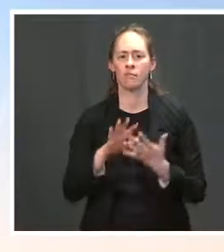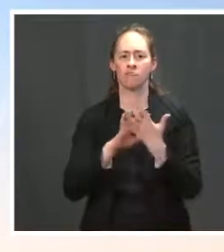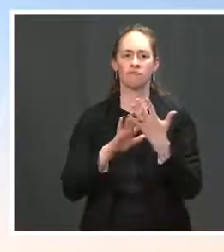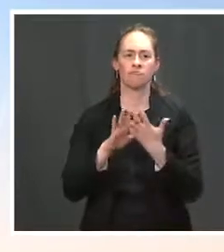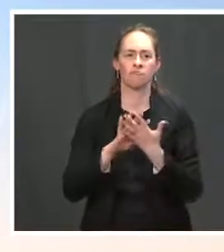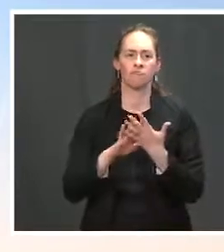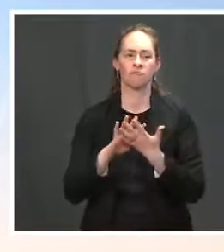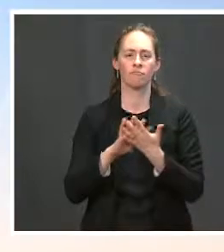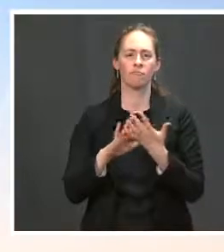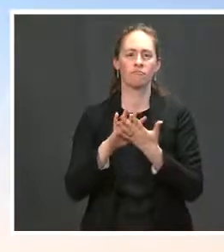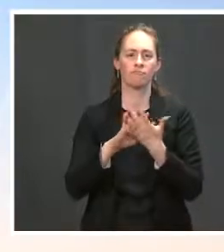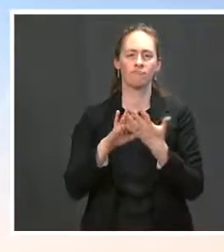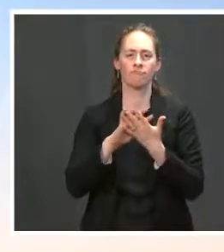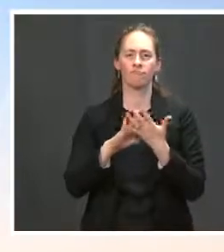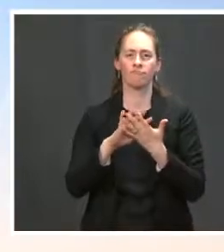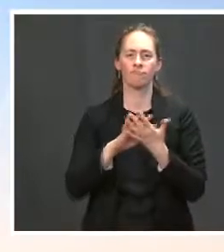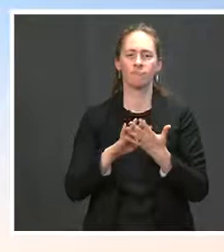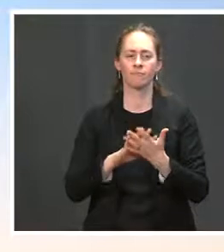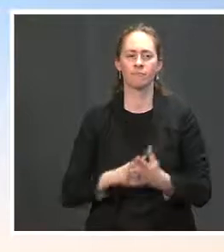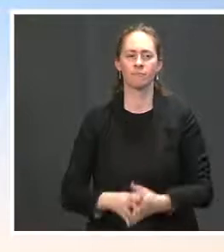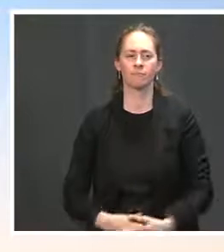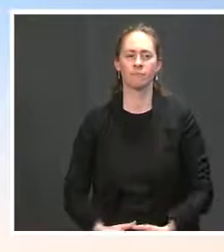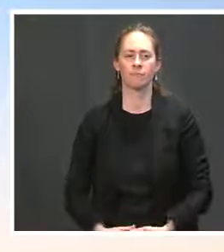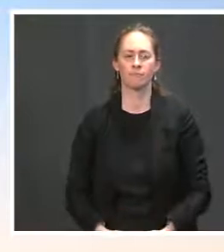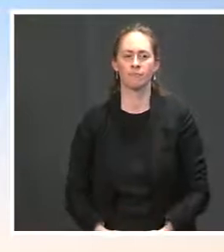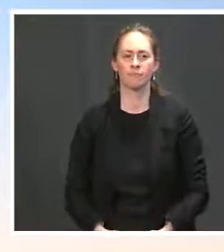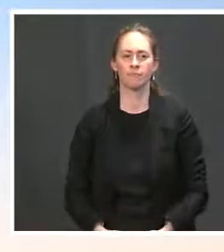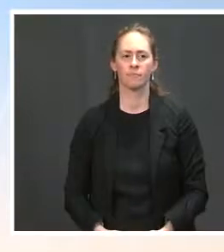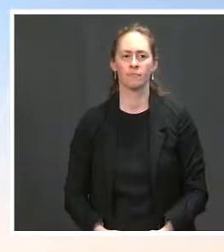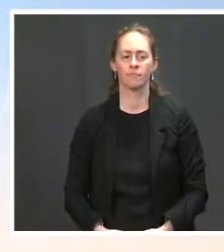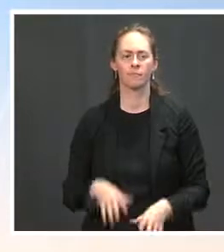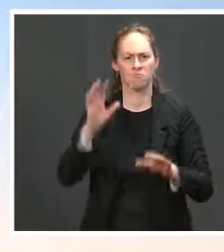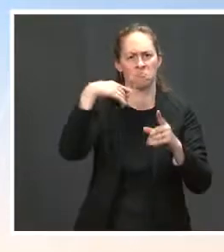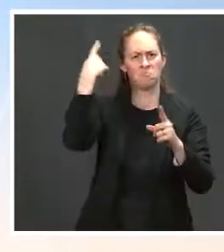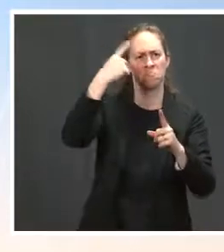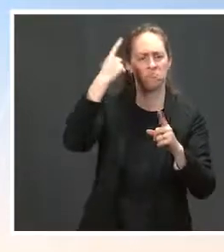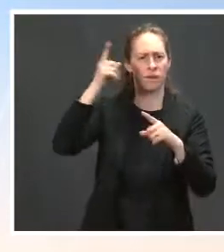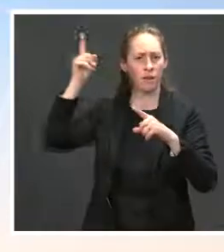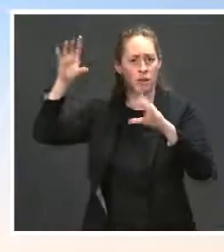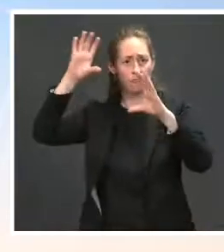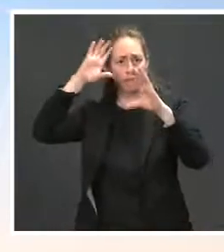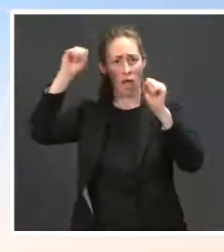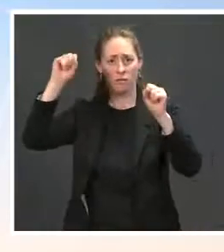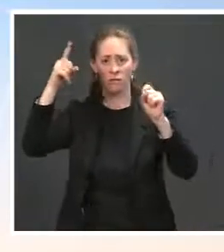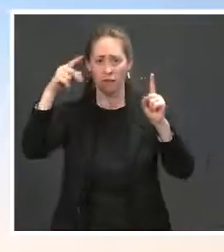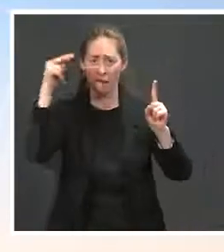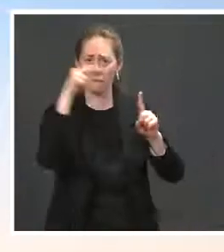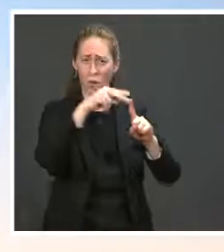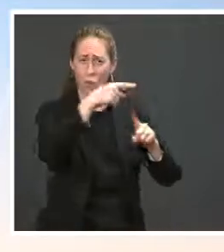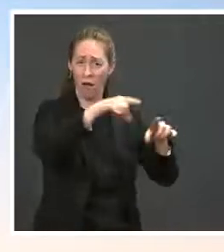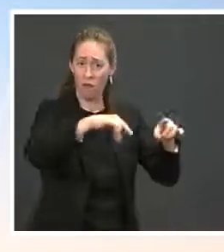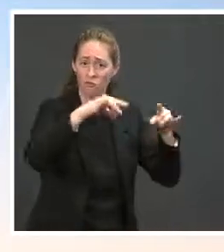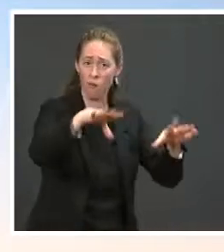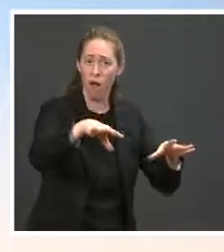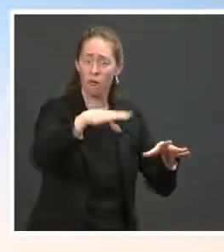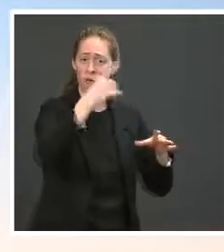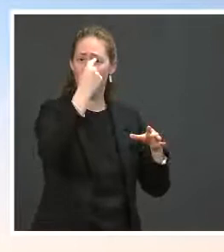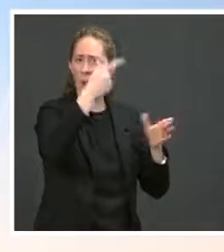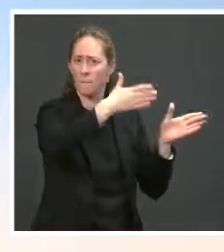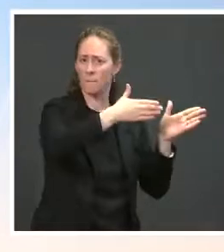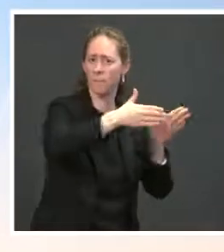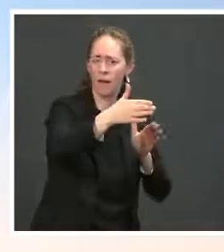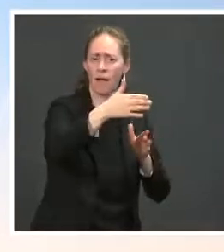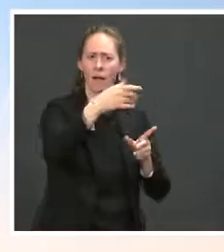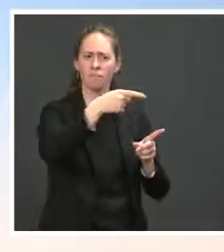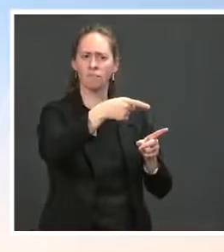the administration talked specifically with Australia about that deal? And more generally, is the administration talking